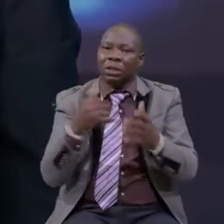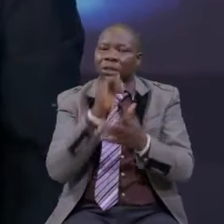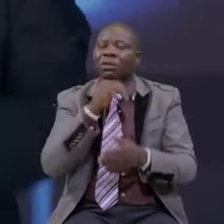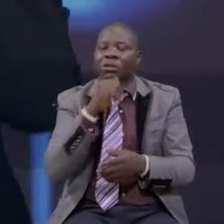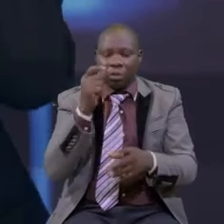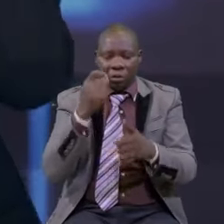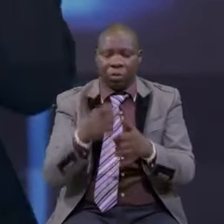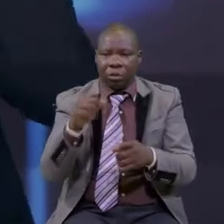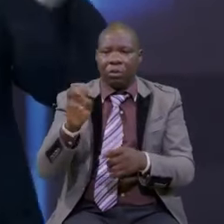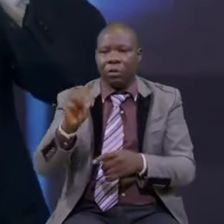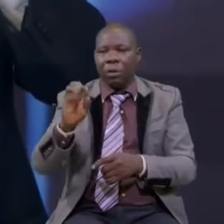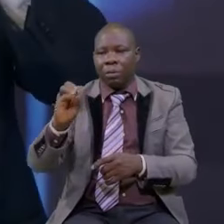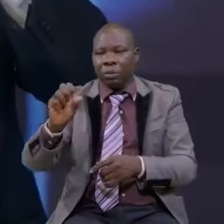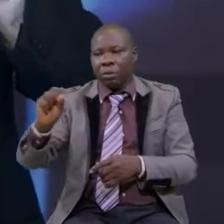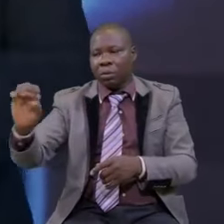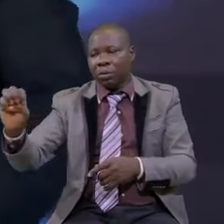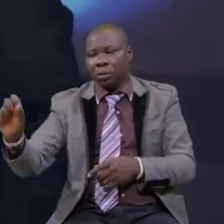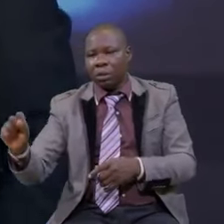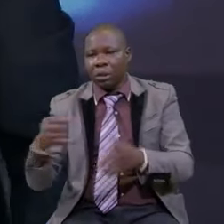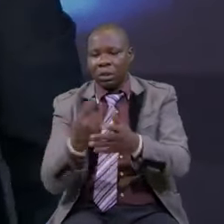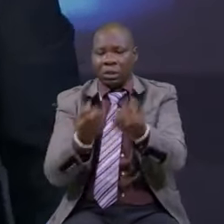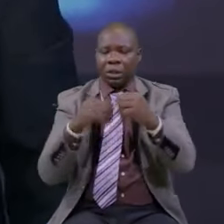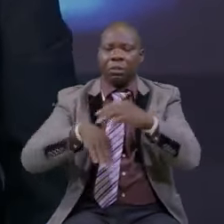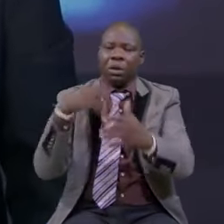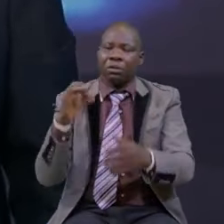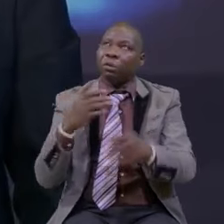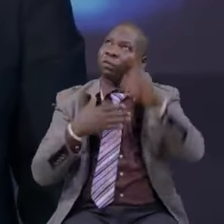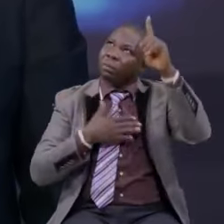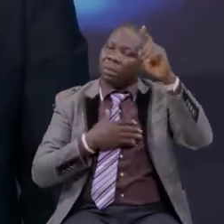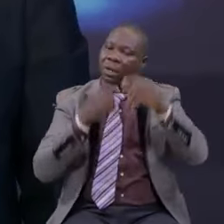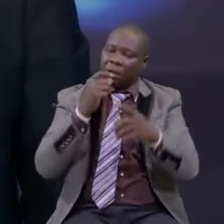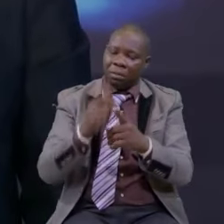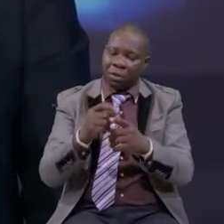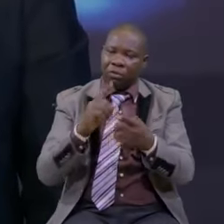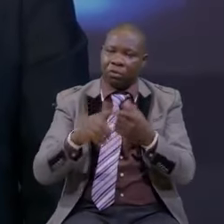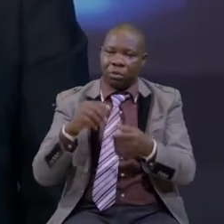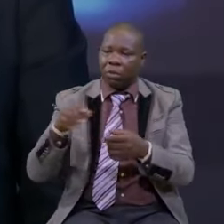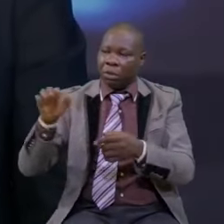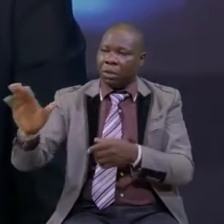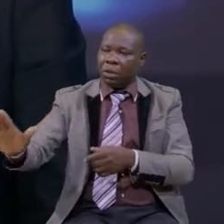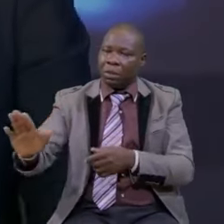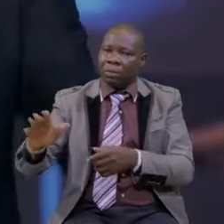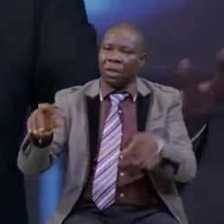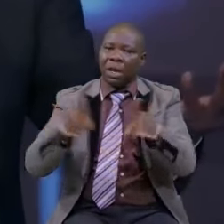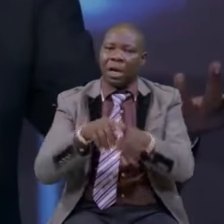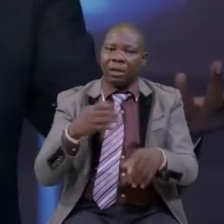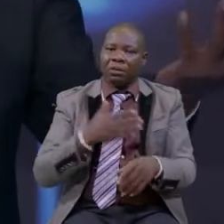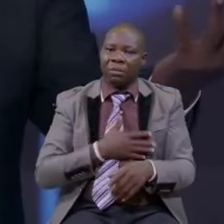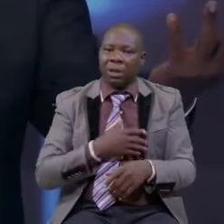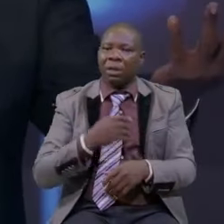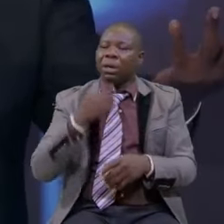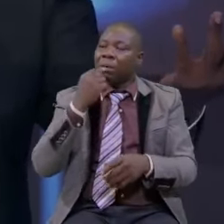Moses. It came out of my mouth. It came to him as my